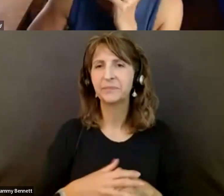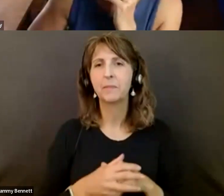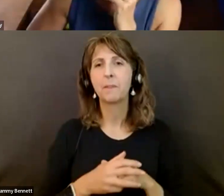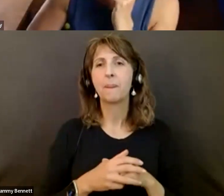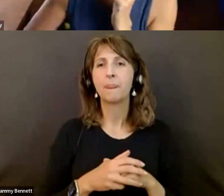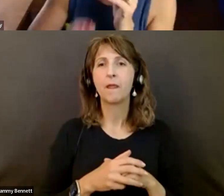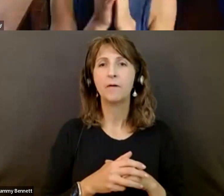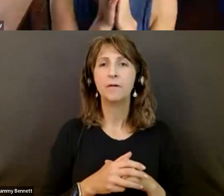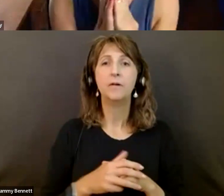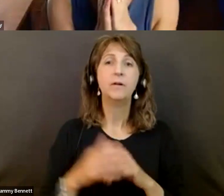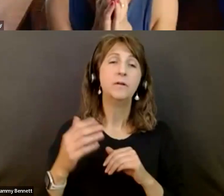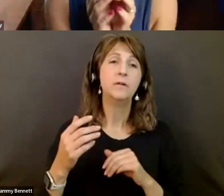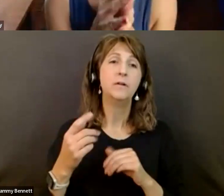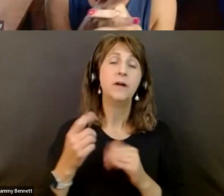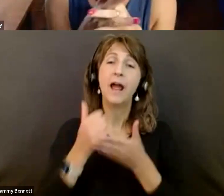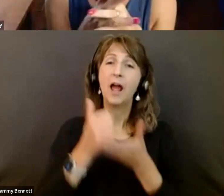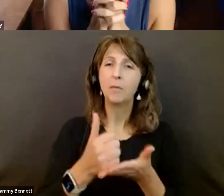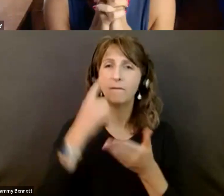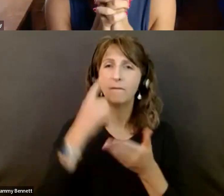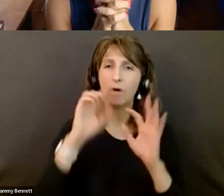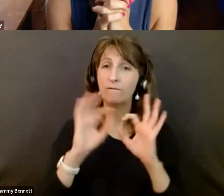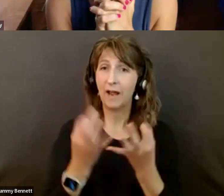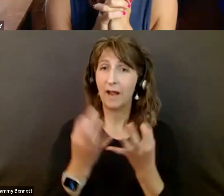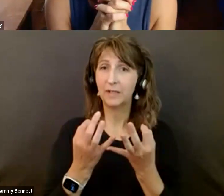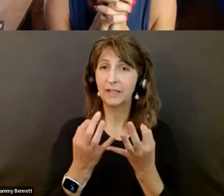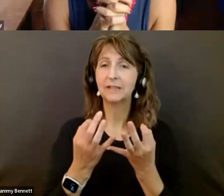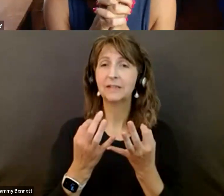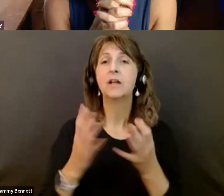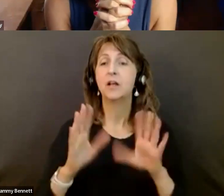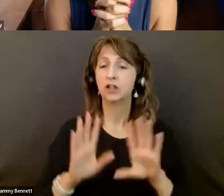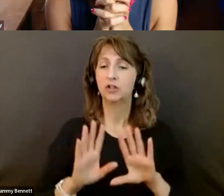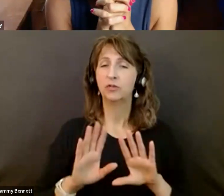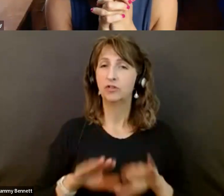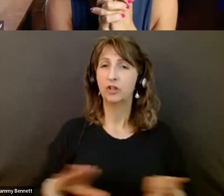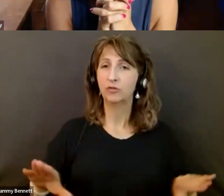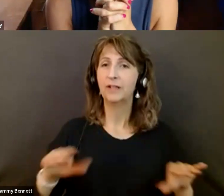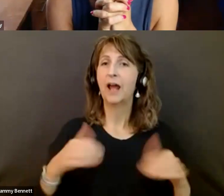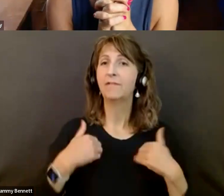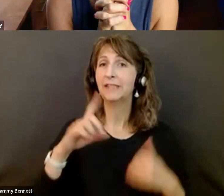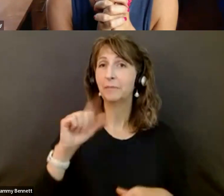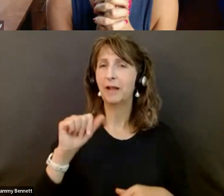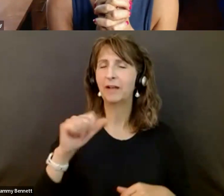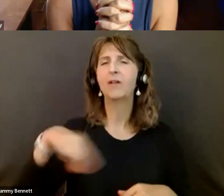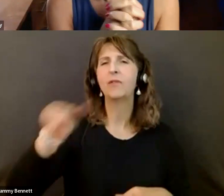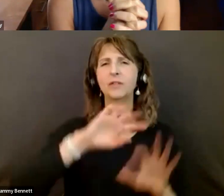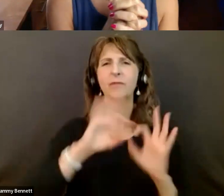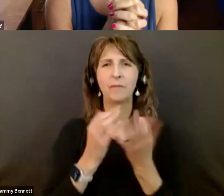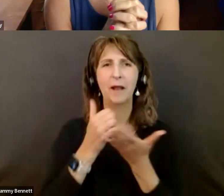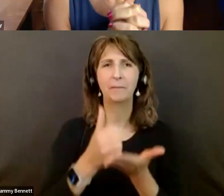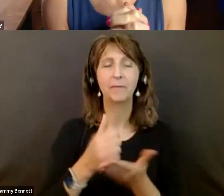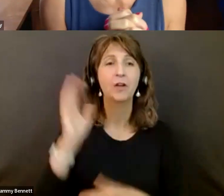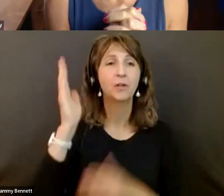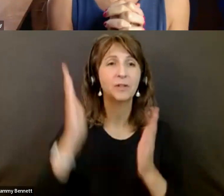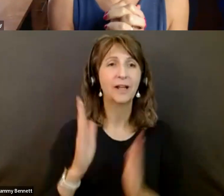hub for families of kids with disabilities. The presenters will be Christina Kozik